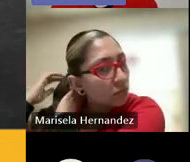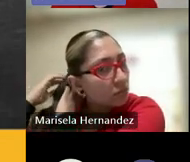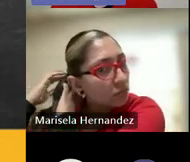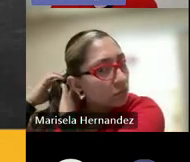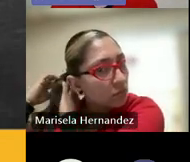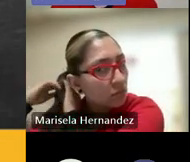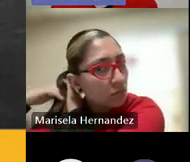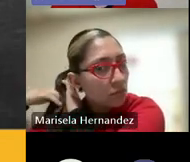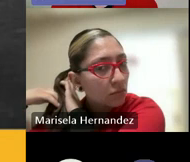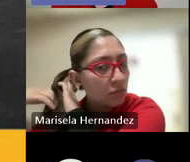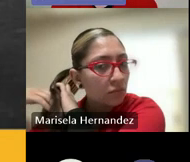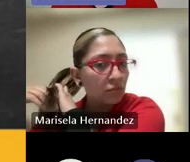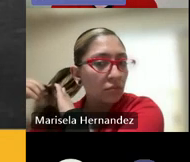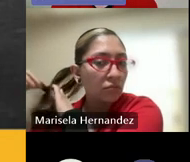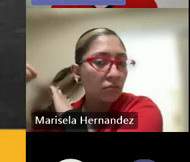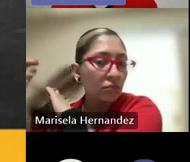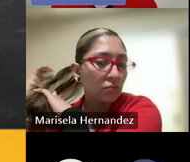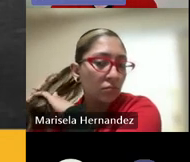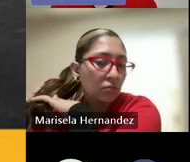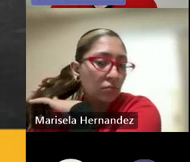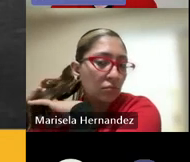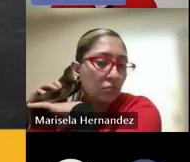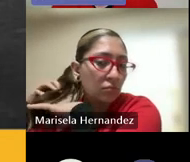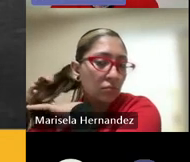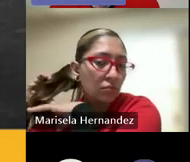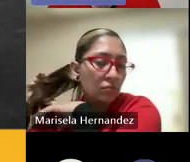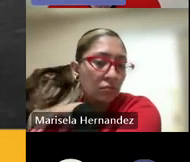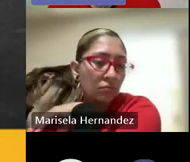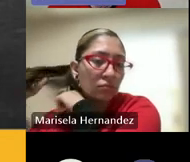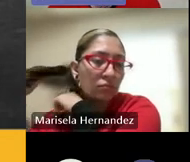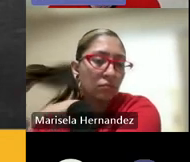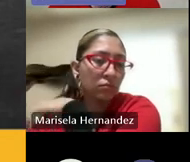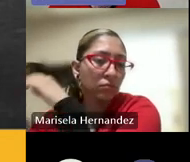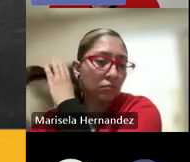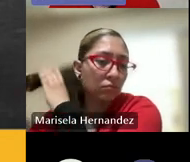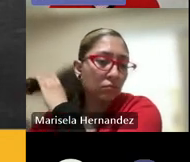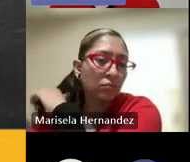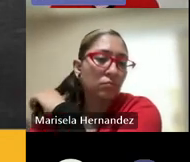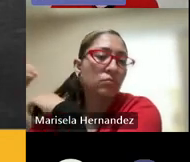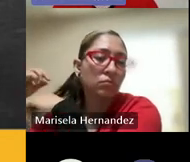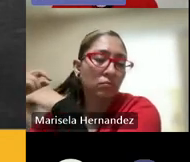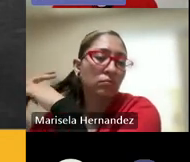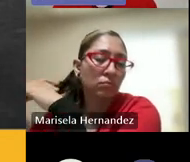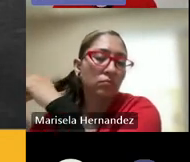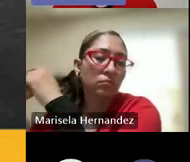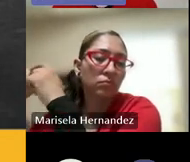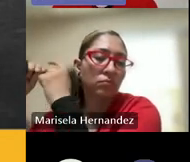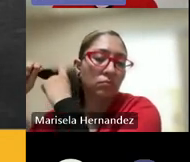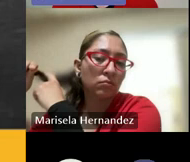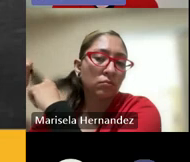First of all, as you know, low-income housing tax credits do play a role in rural areas.